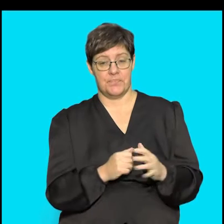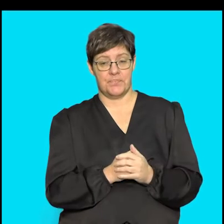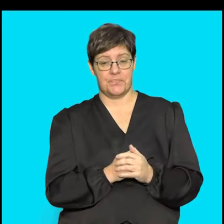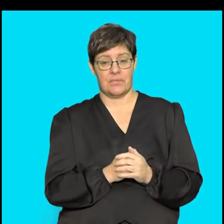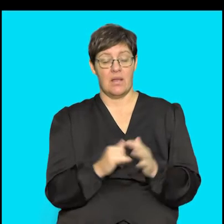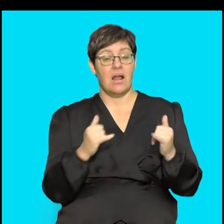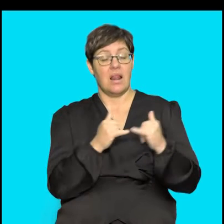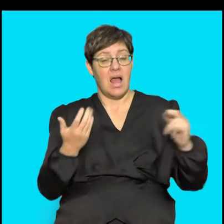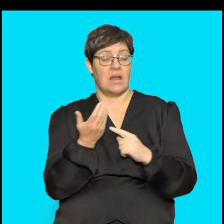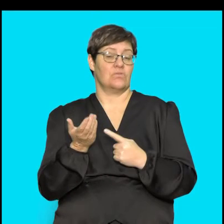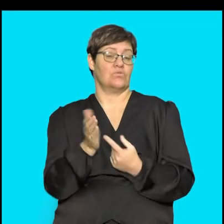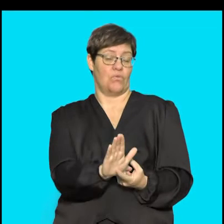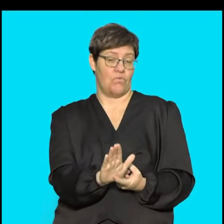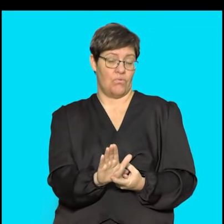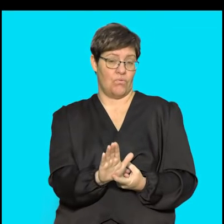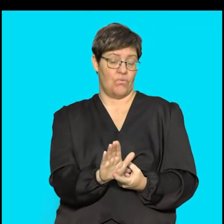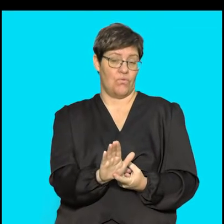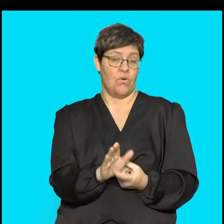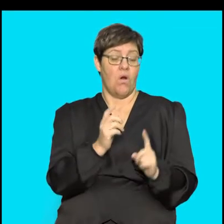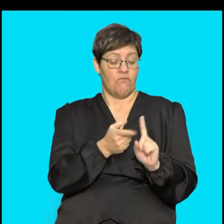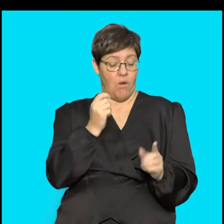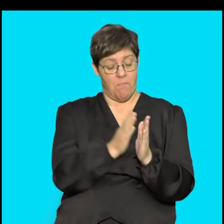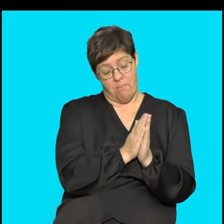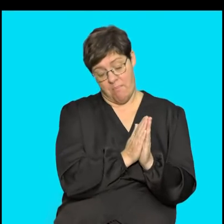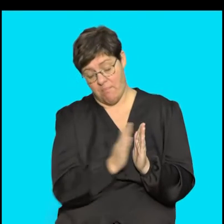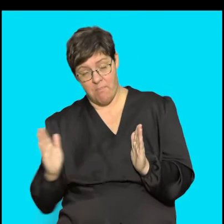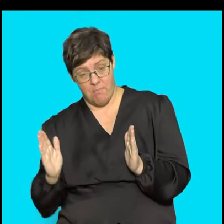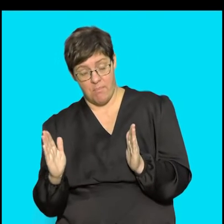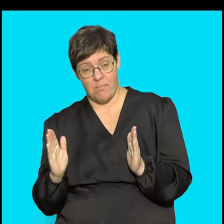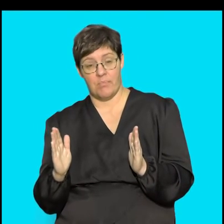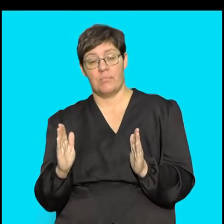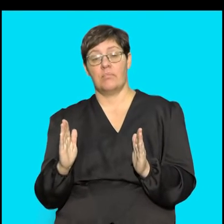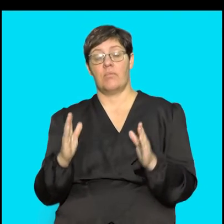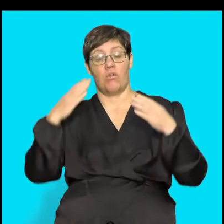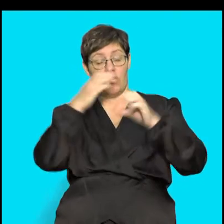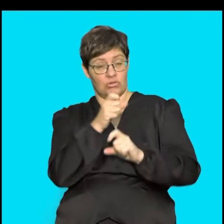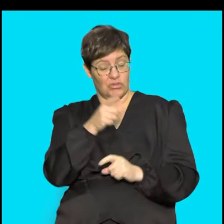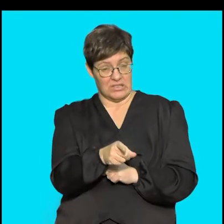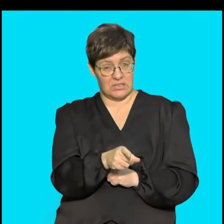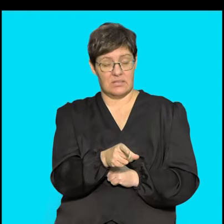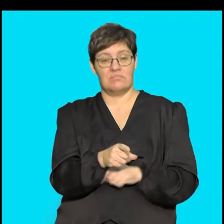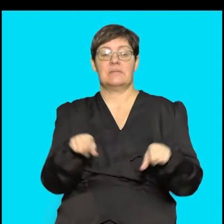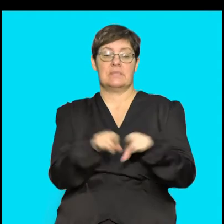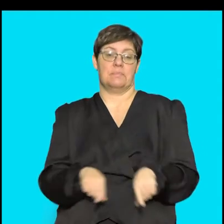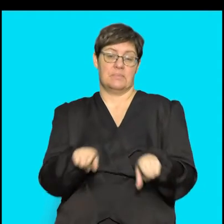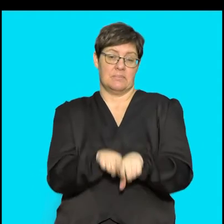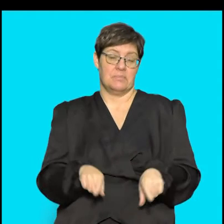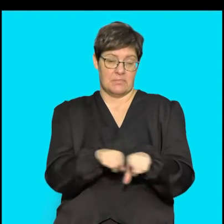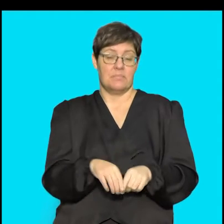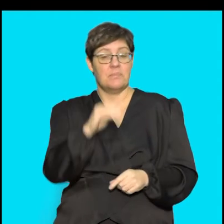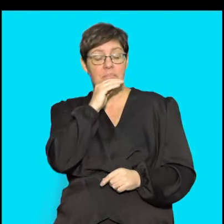Right. That line there just shows us that from there onward, our concentration is the